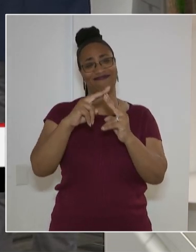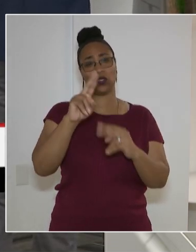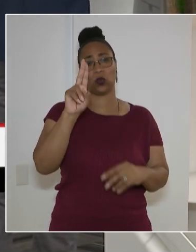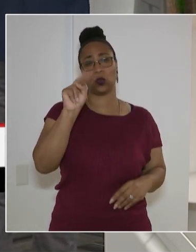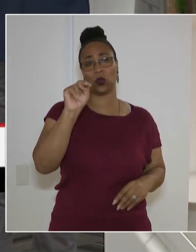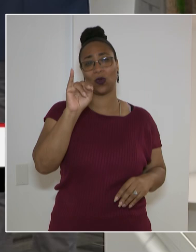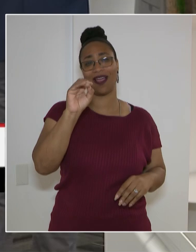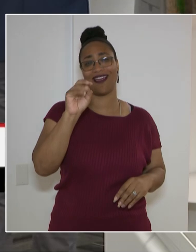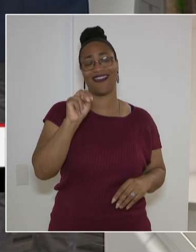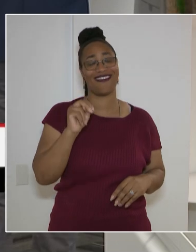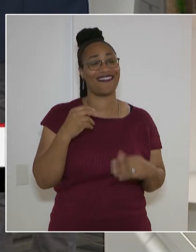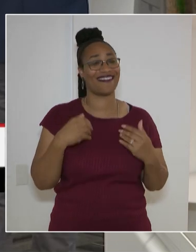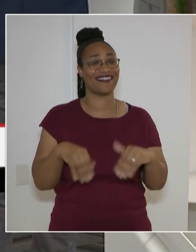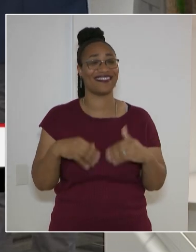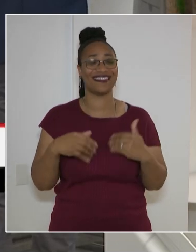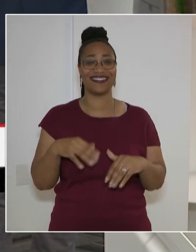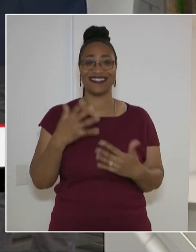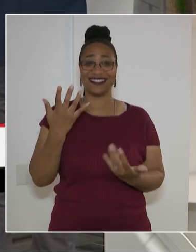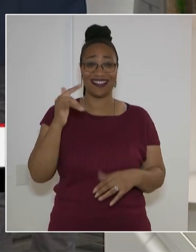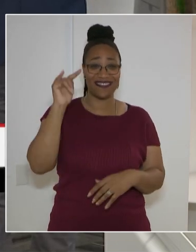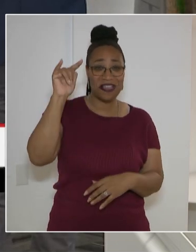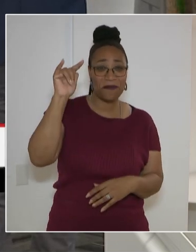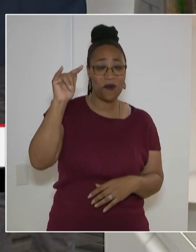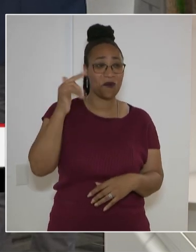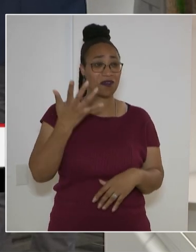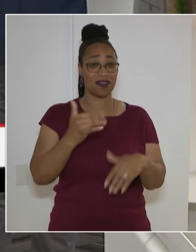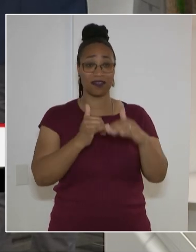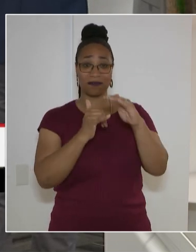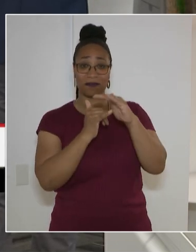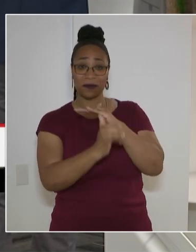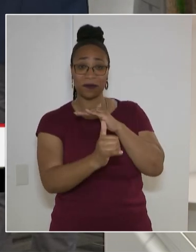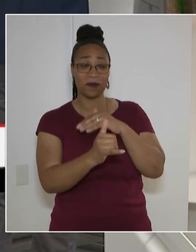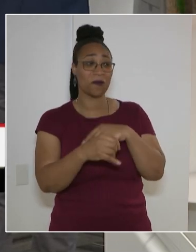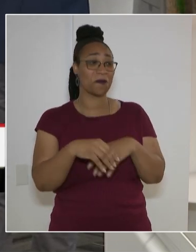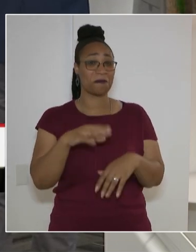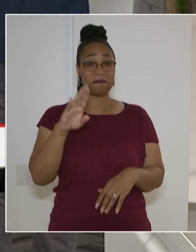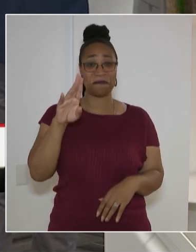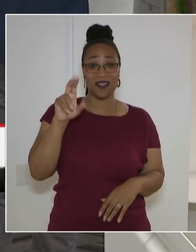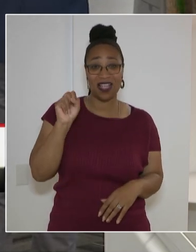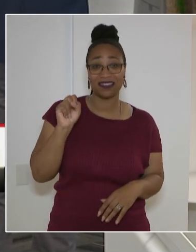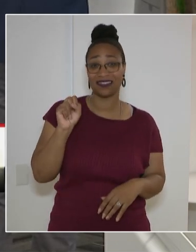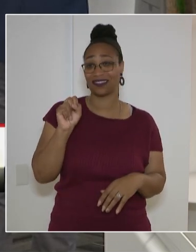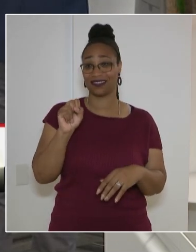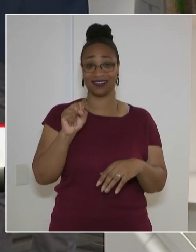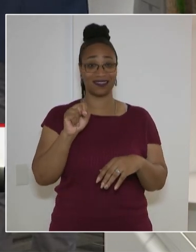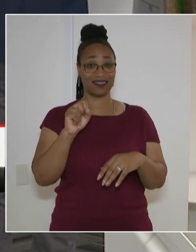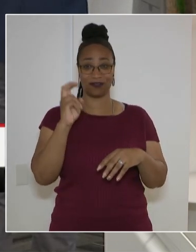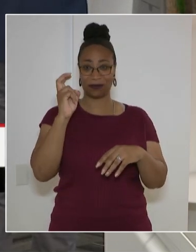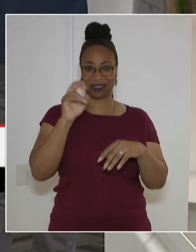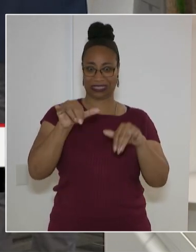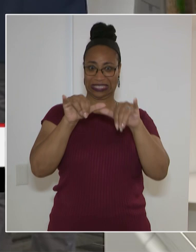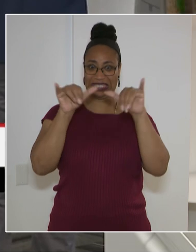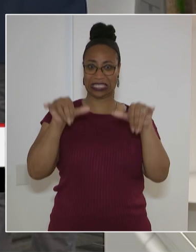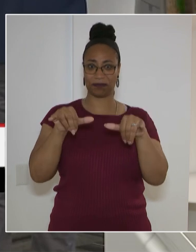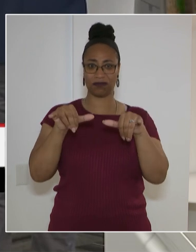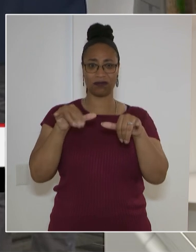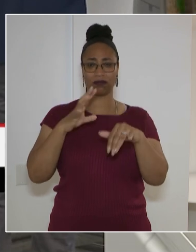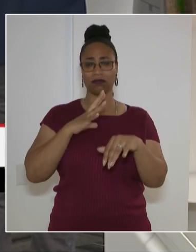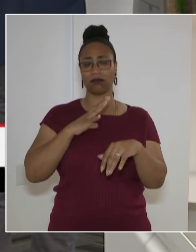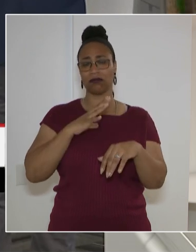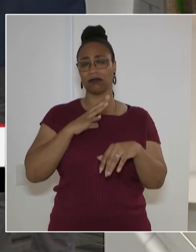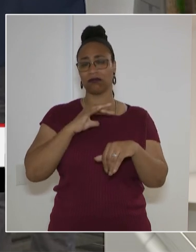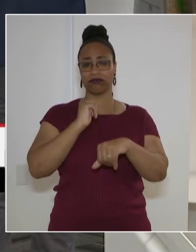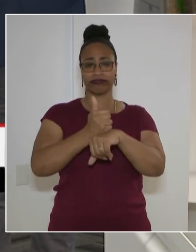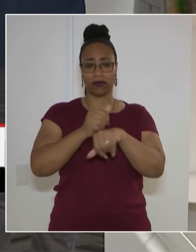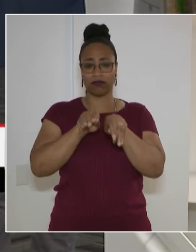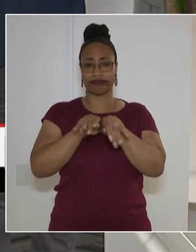airports, and our transit connections to airports as well. And we know that in